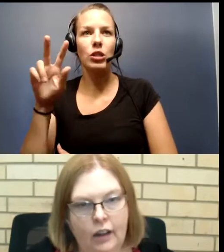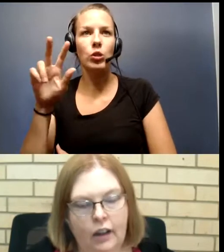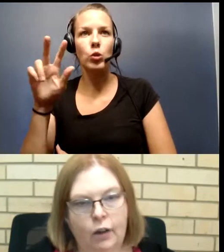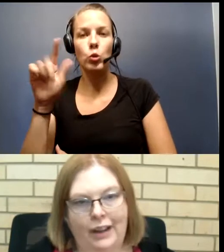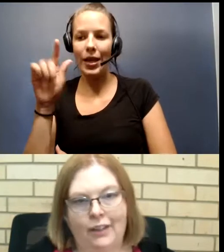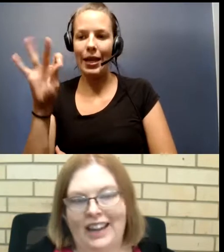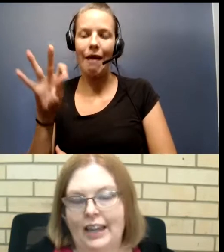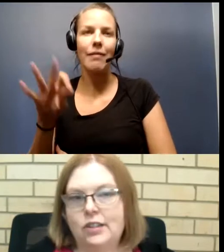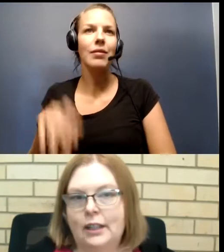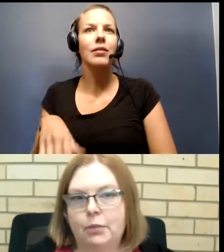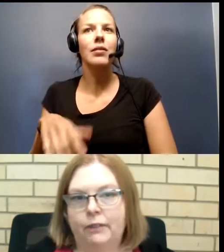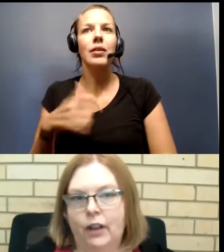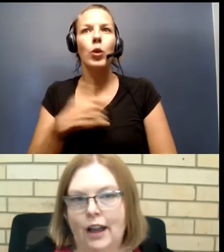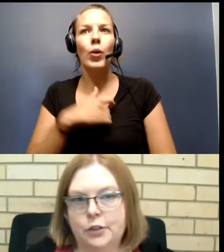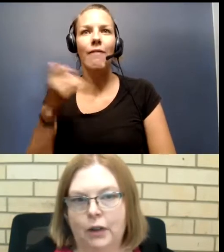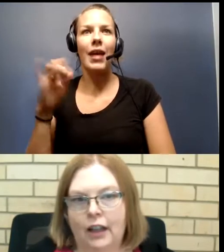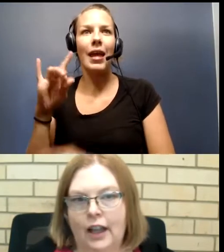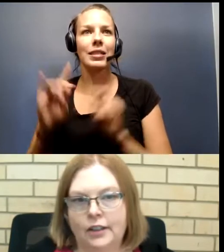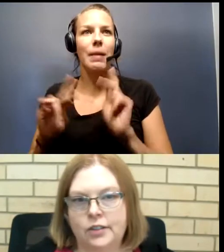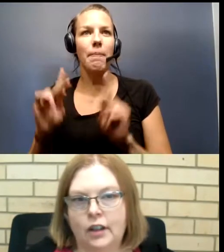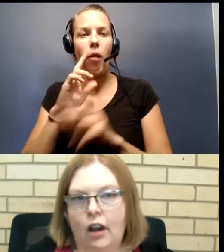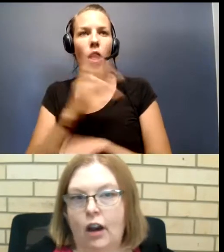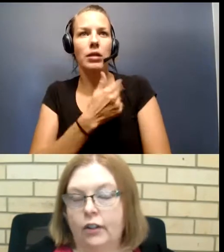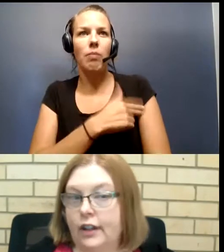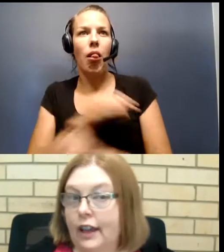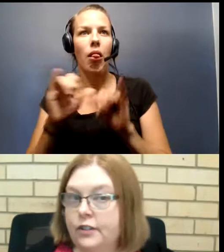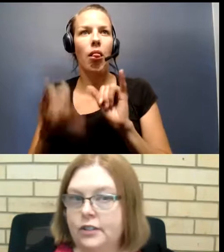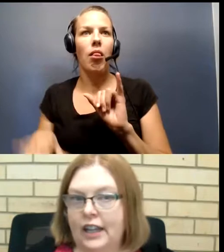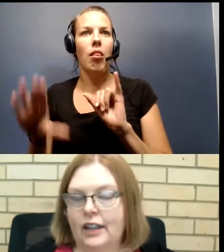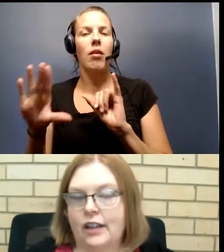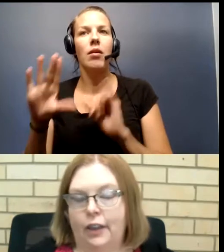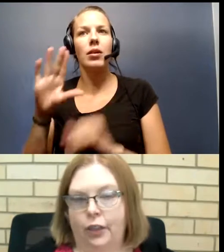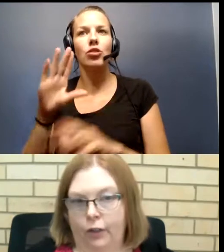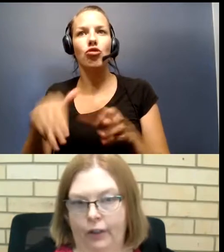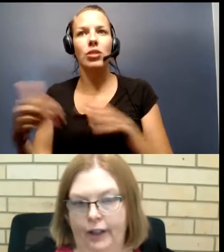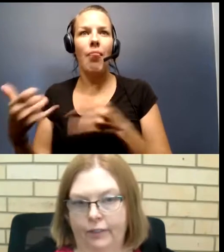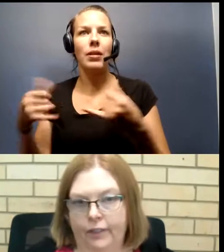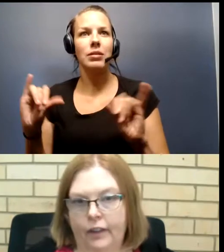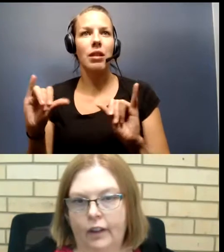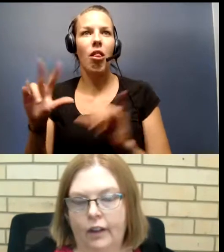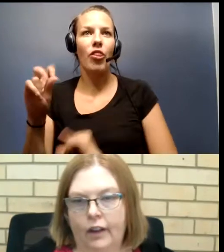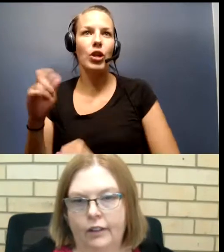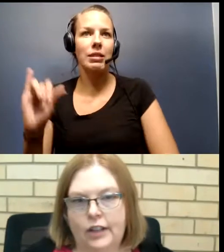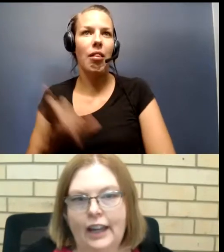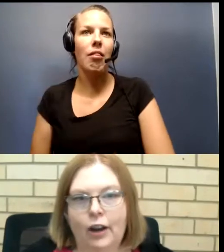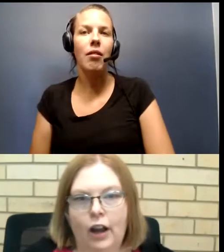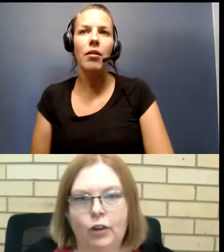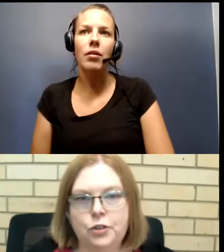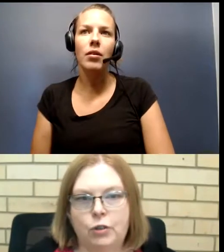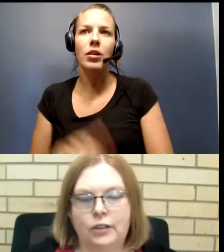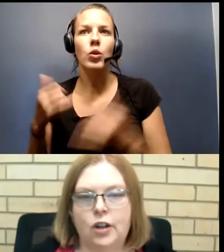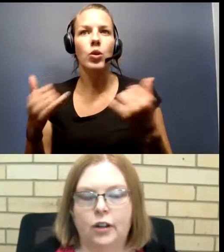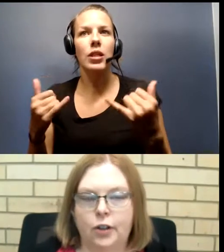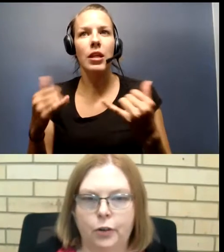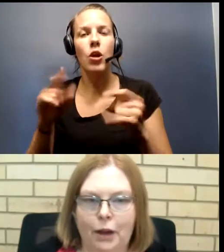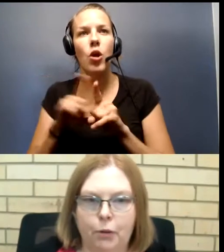1,429. We have 18 people hospitalized. Our deaths stand at 30. Today, I